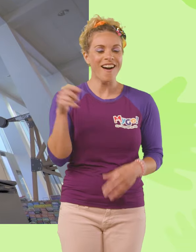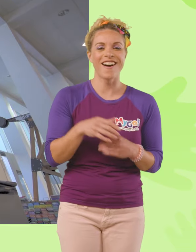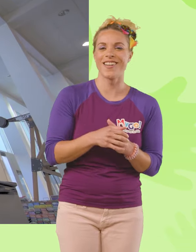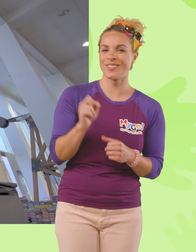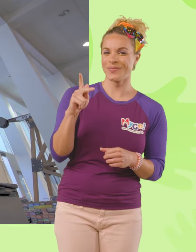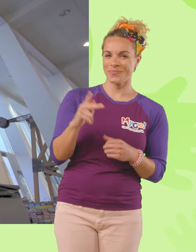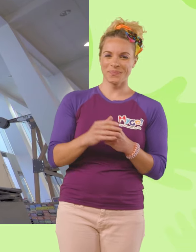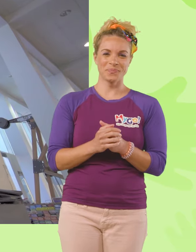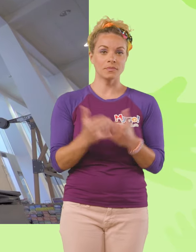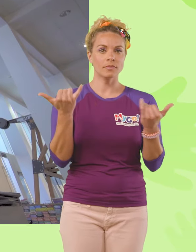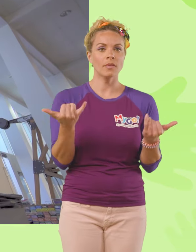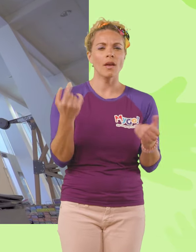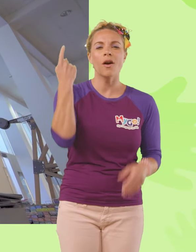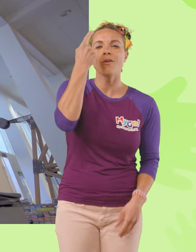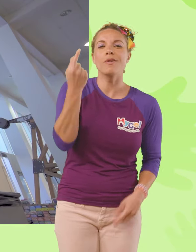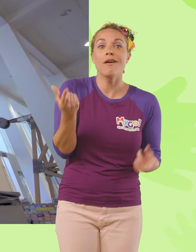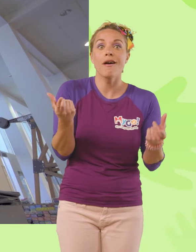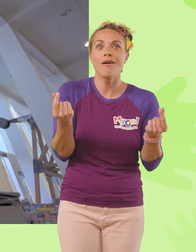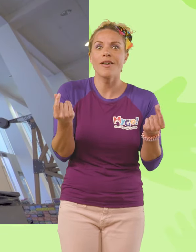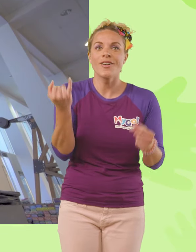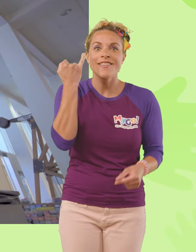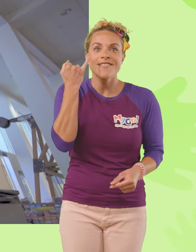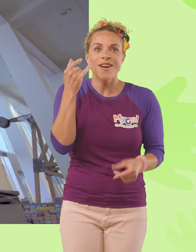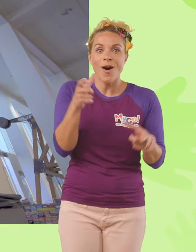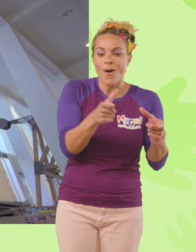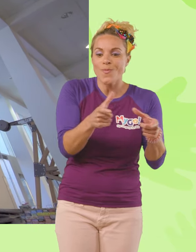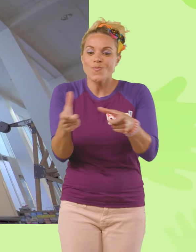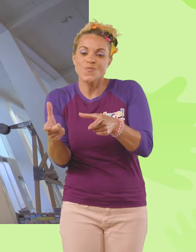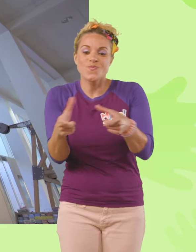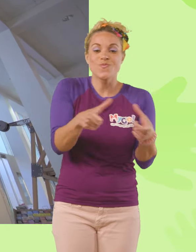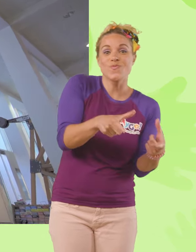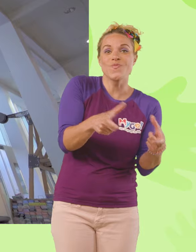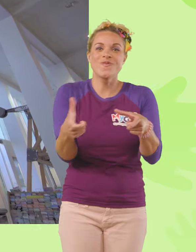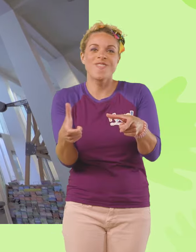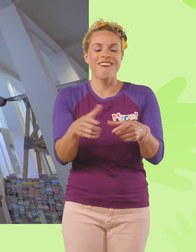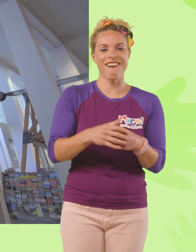right. Now I wonder what happens when I move it.